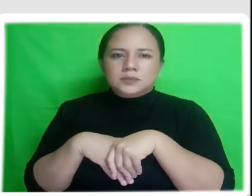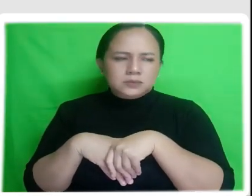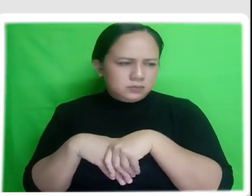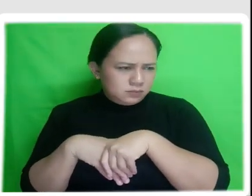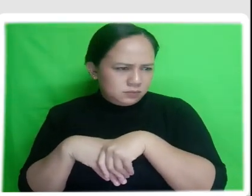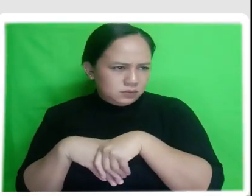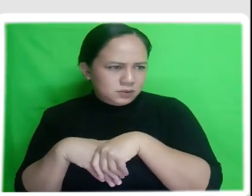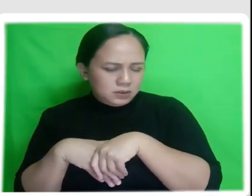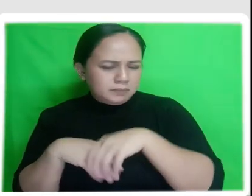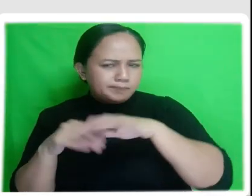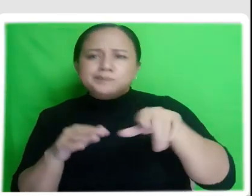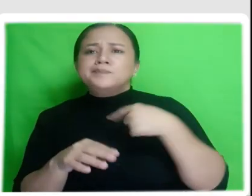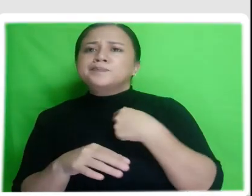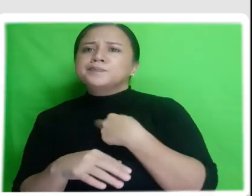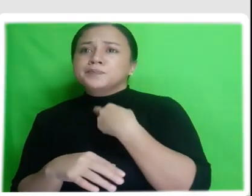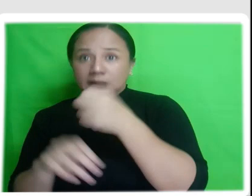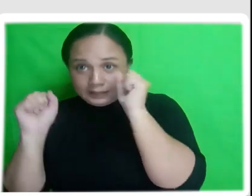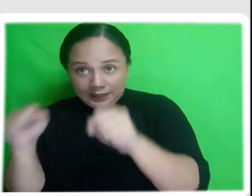a difference?